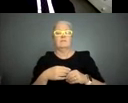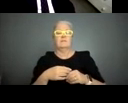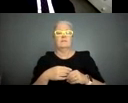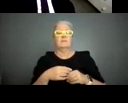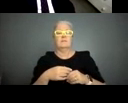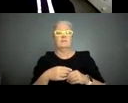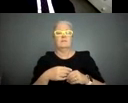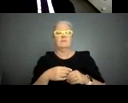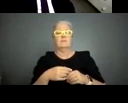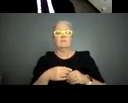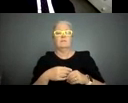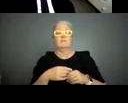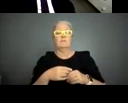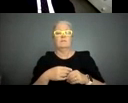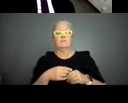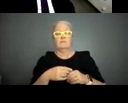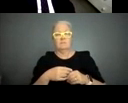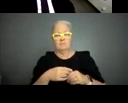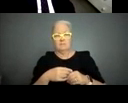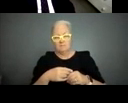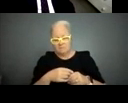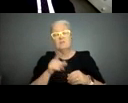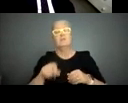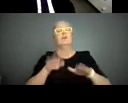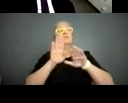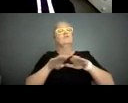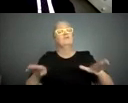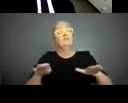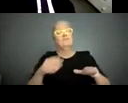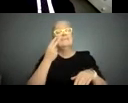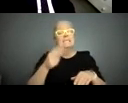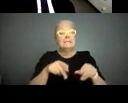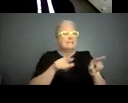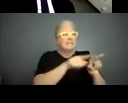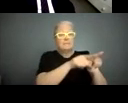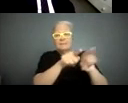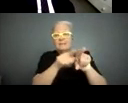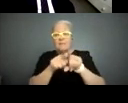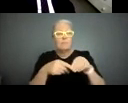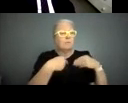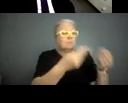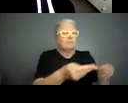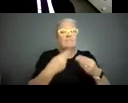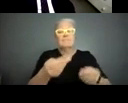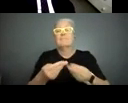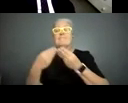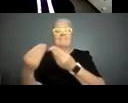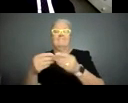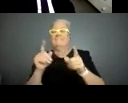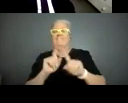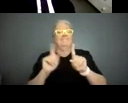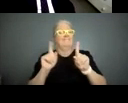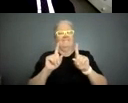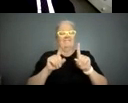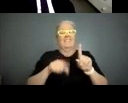is so necessary for their school education. But this was never part of our education